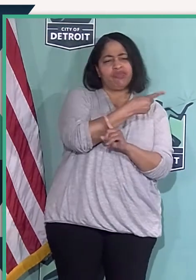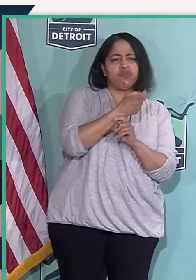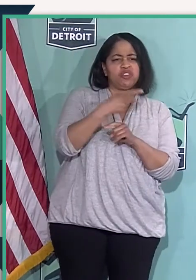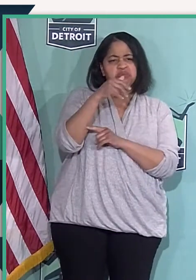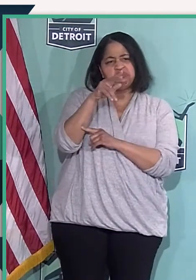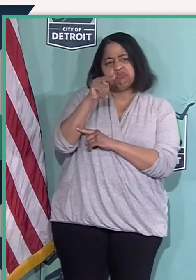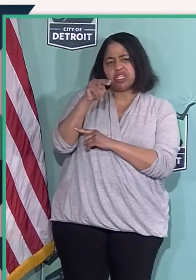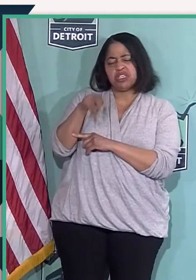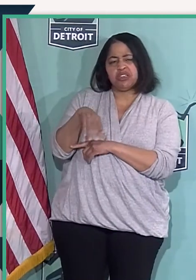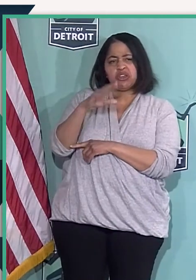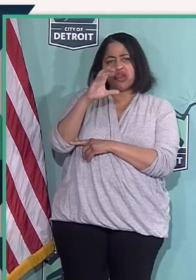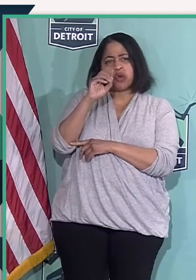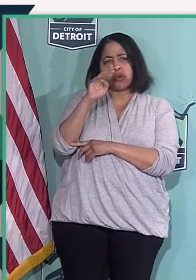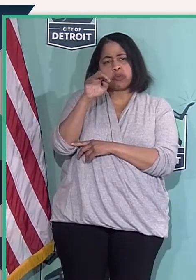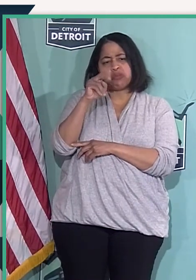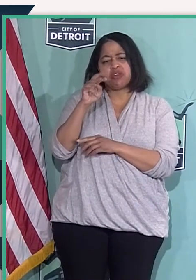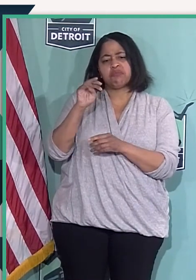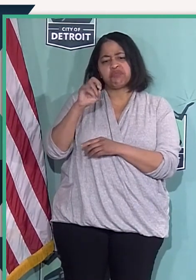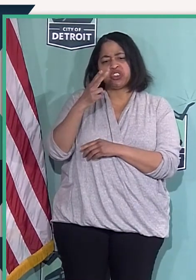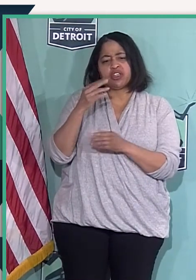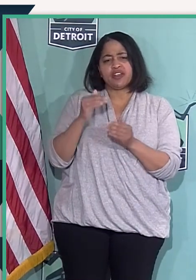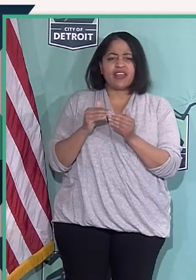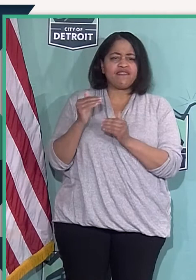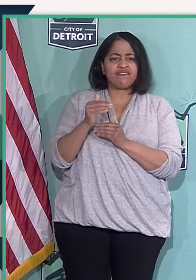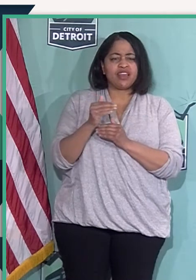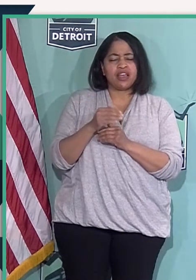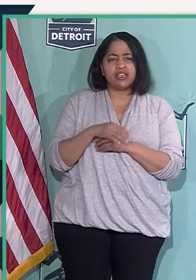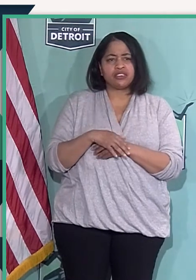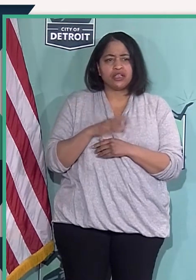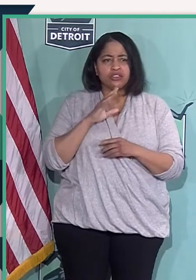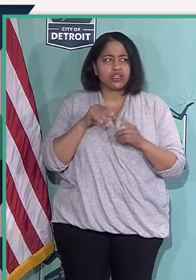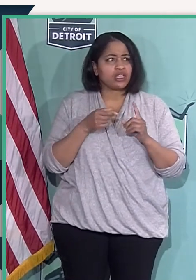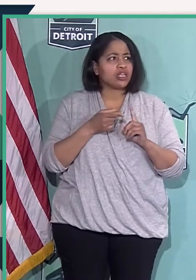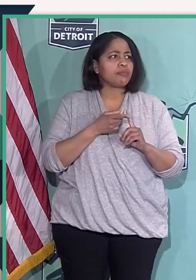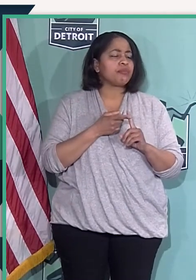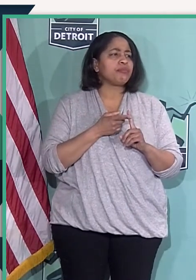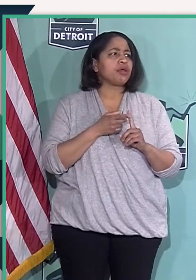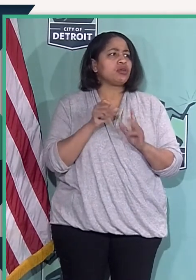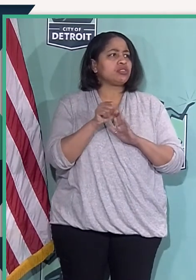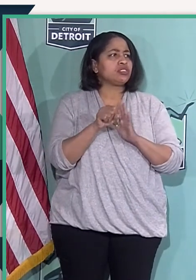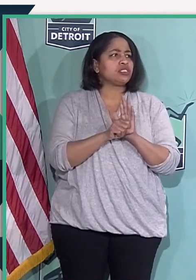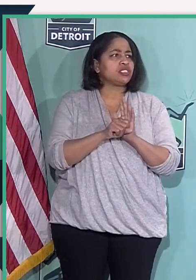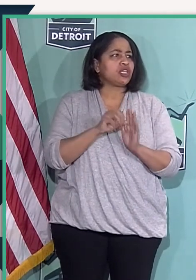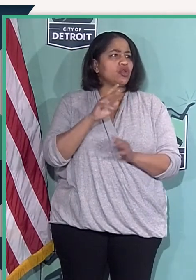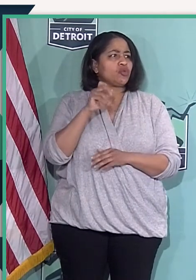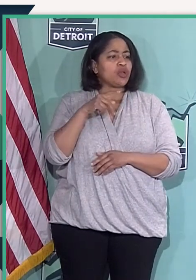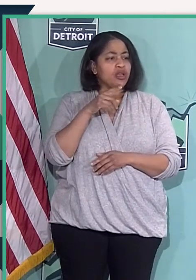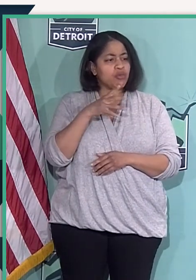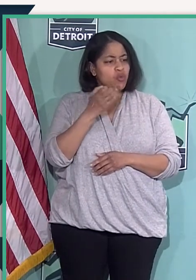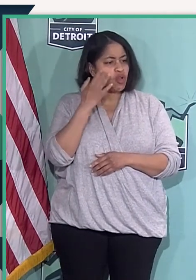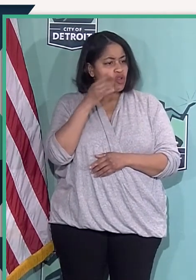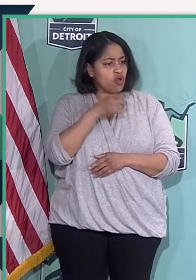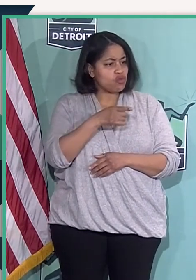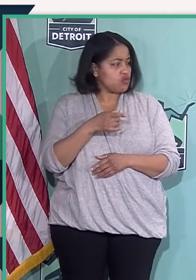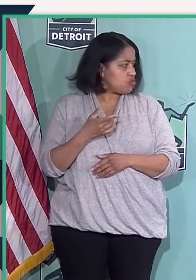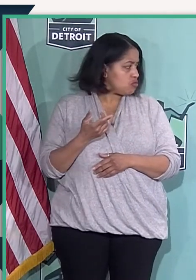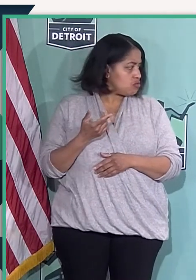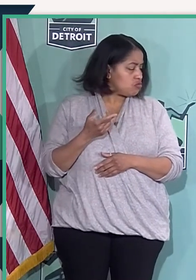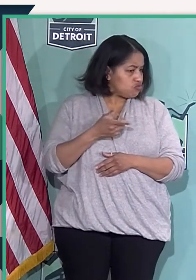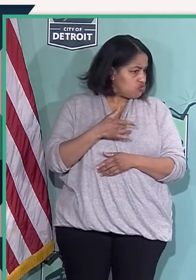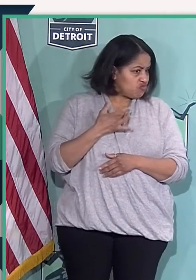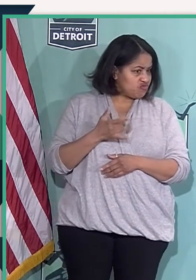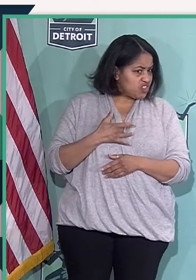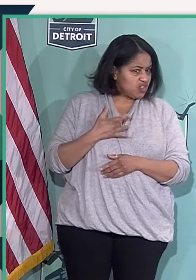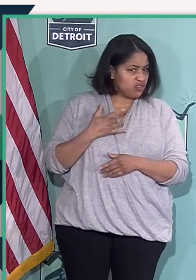Coleman at Michigan Advance regarding State Rep Karen Whitsett. And he wanted to know if you're troubled by her having met with